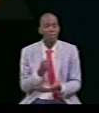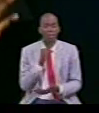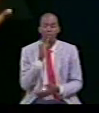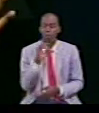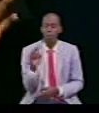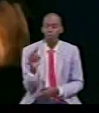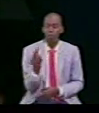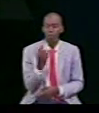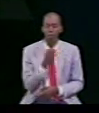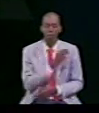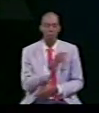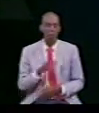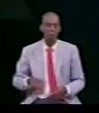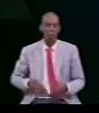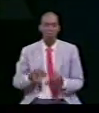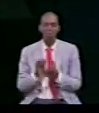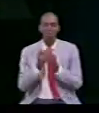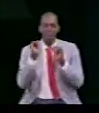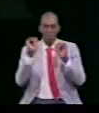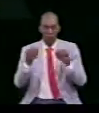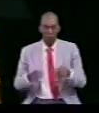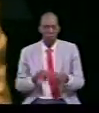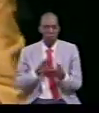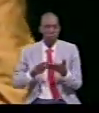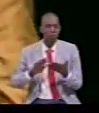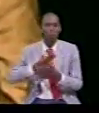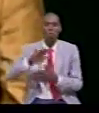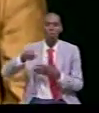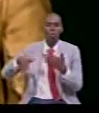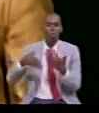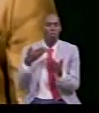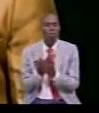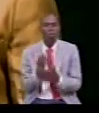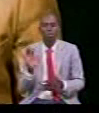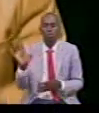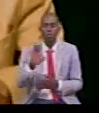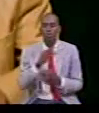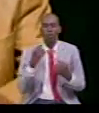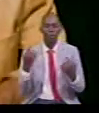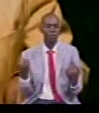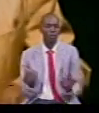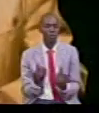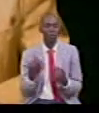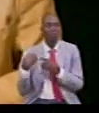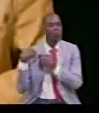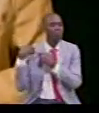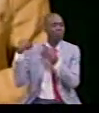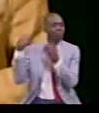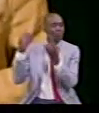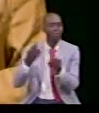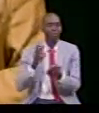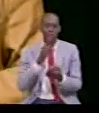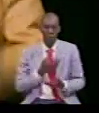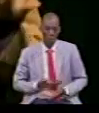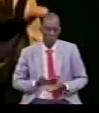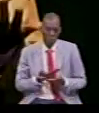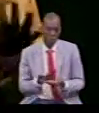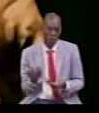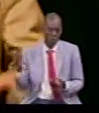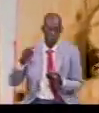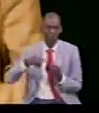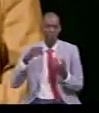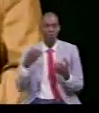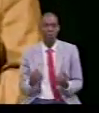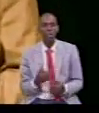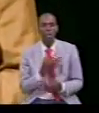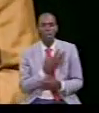can forgive all the sins you committed since you are born until this time, and take